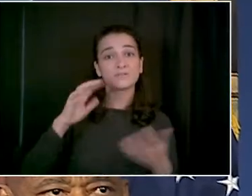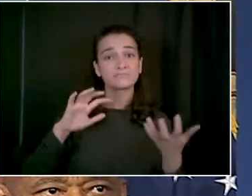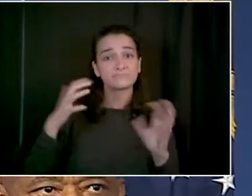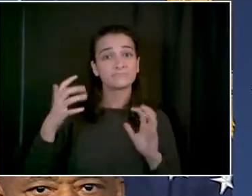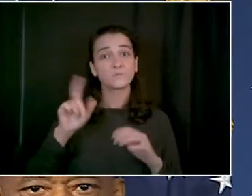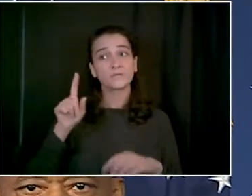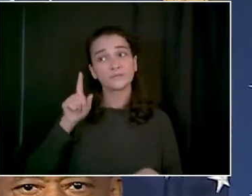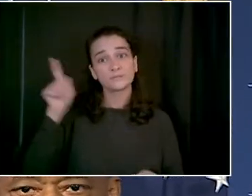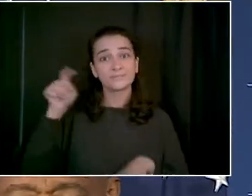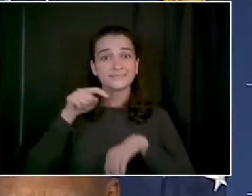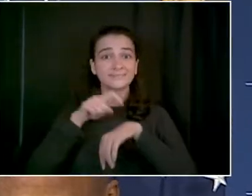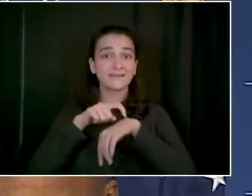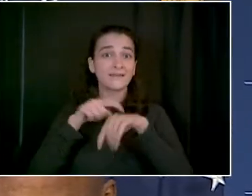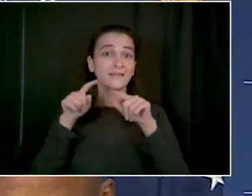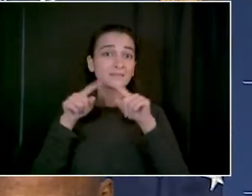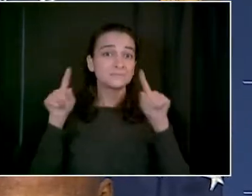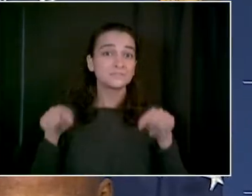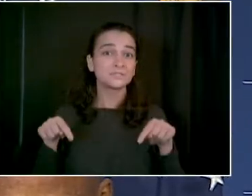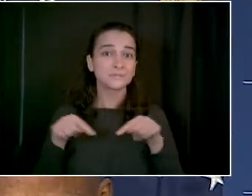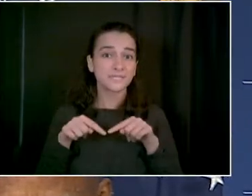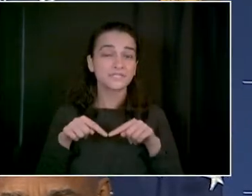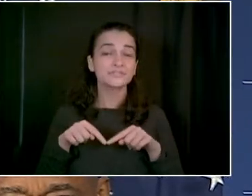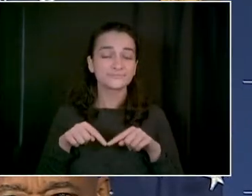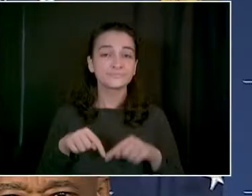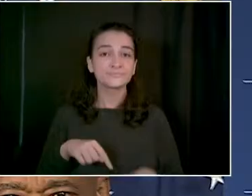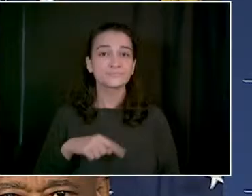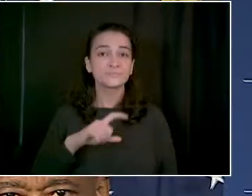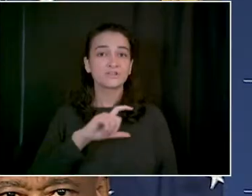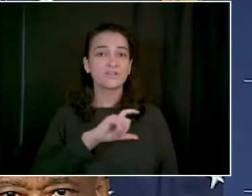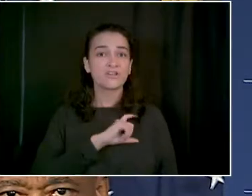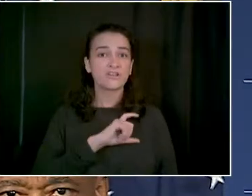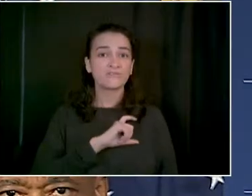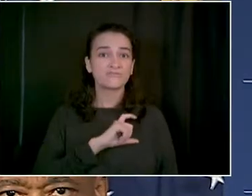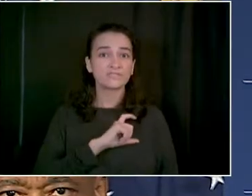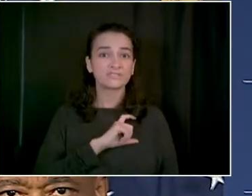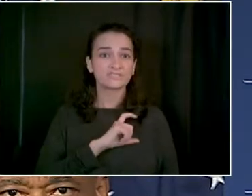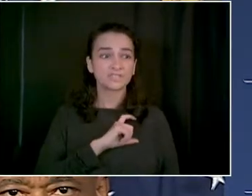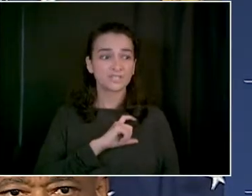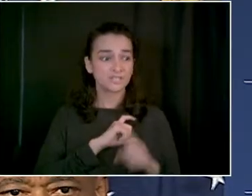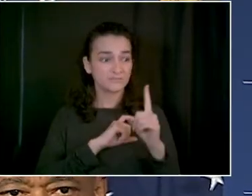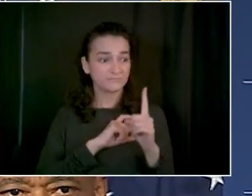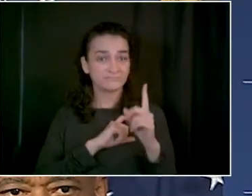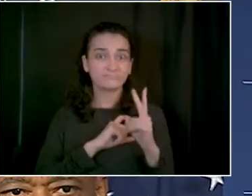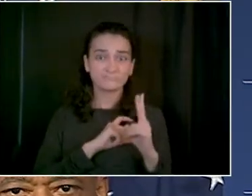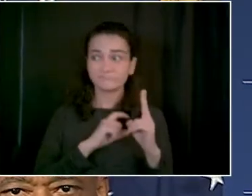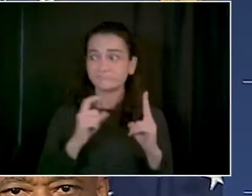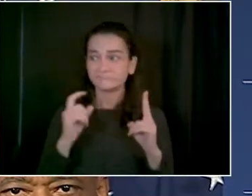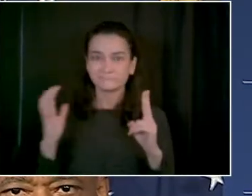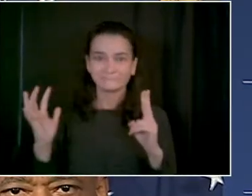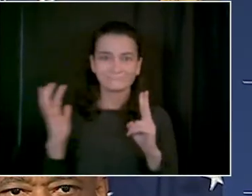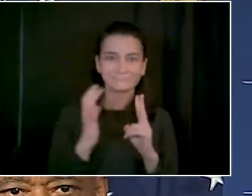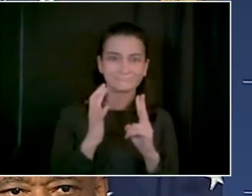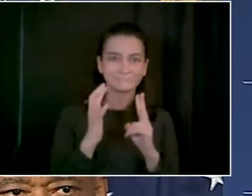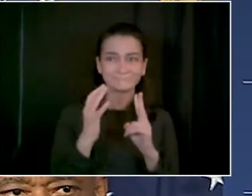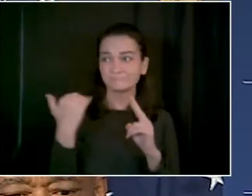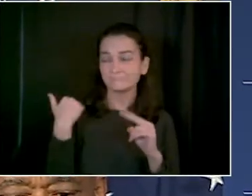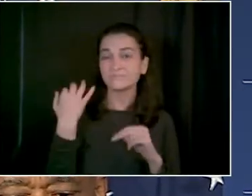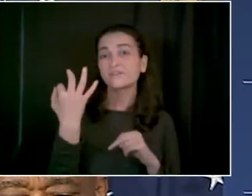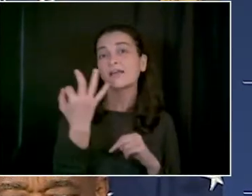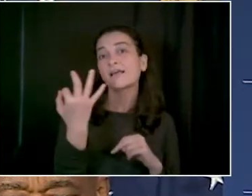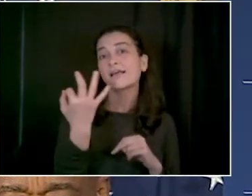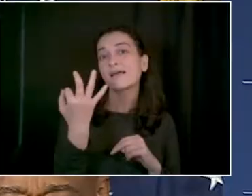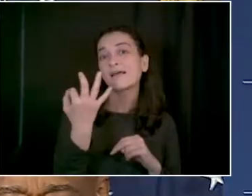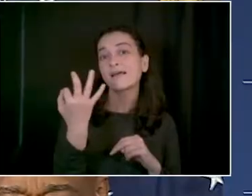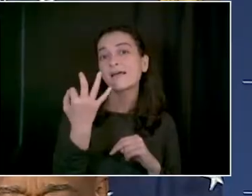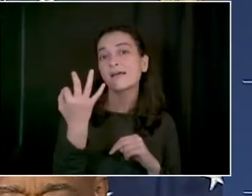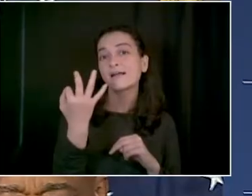officers came under attack. On Friday, at approximately 7:30 p.m., cops assigned to foot posts in the area of